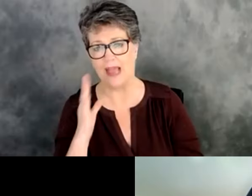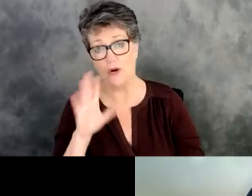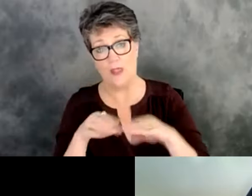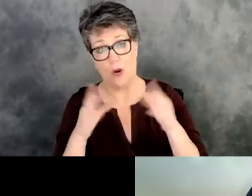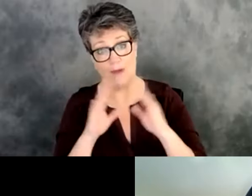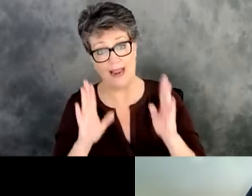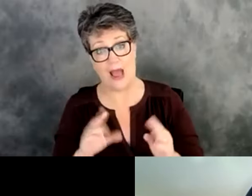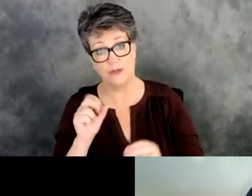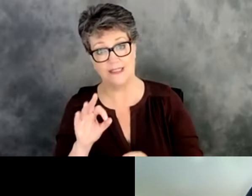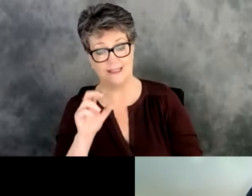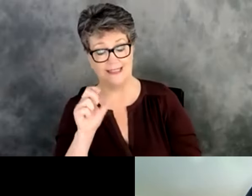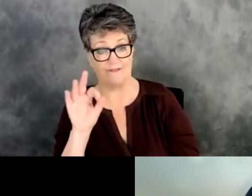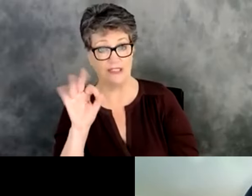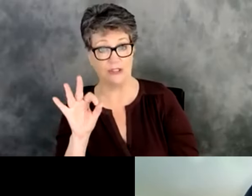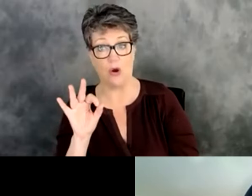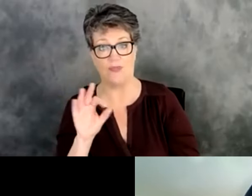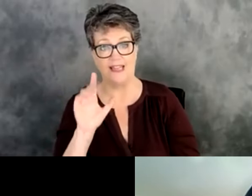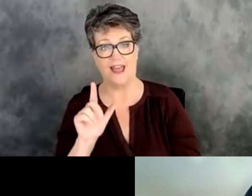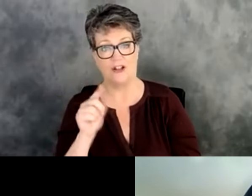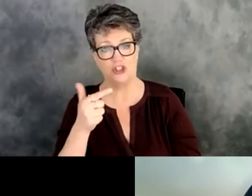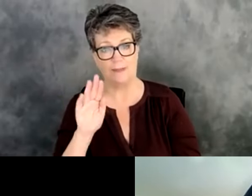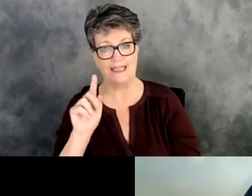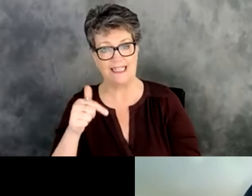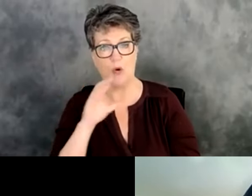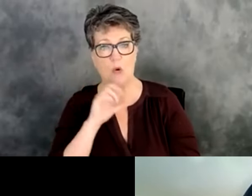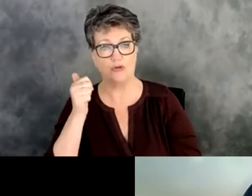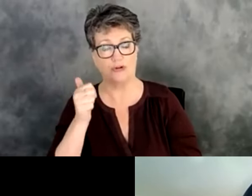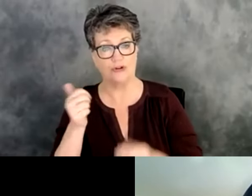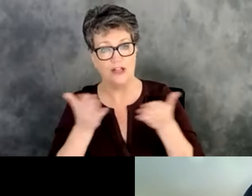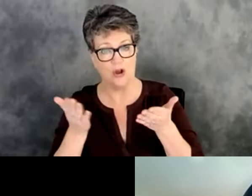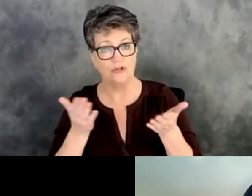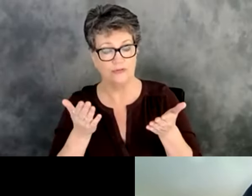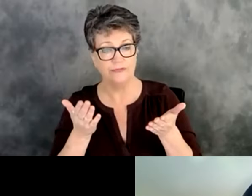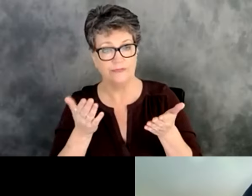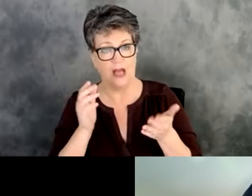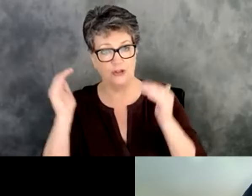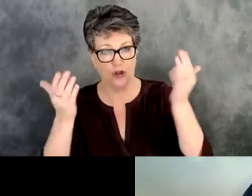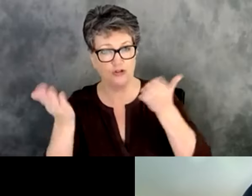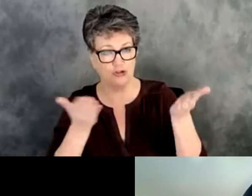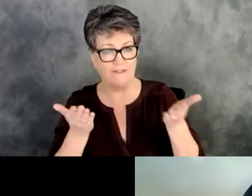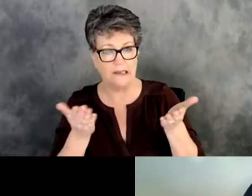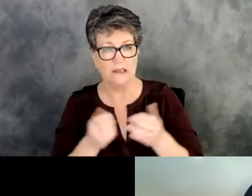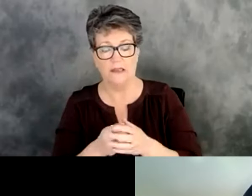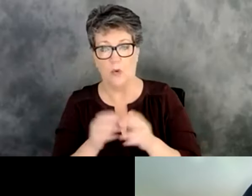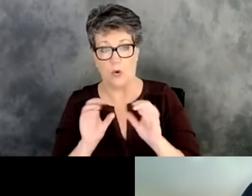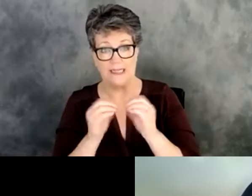in San Francisco, which is an LGBT older adult serving organization, did